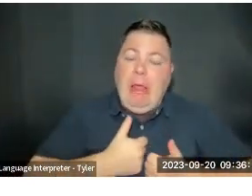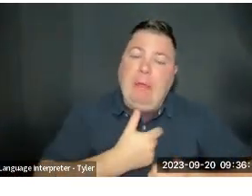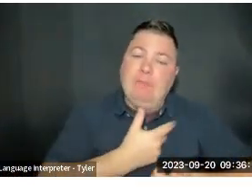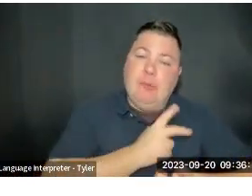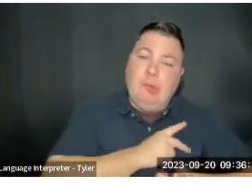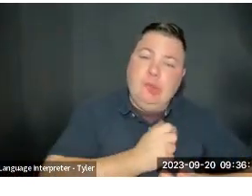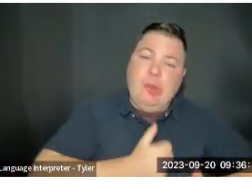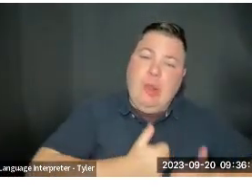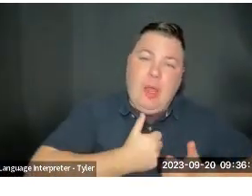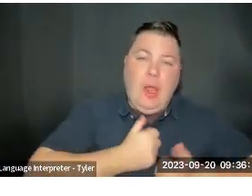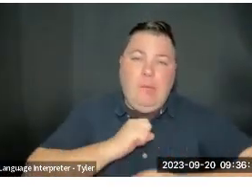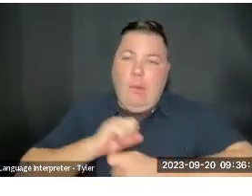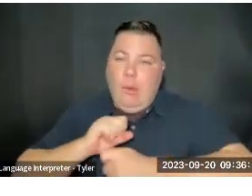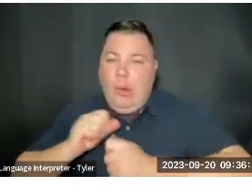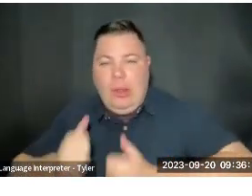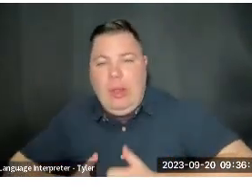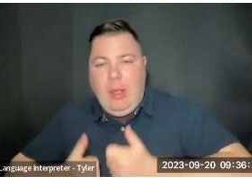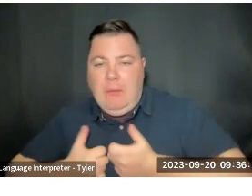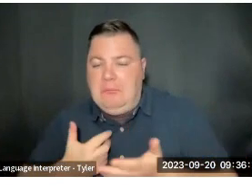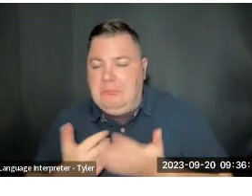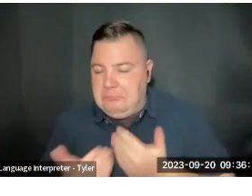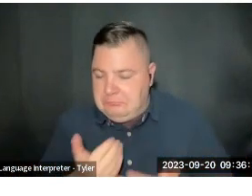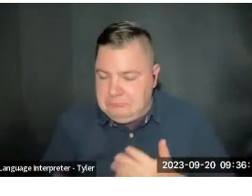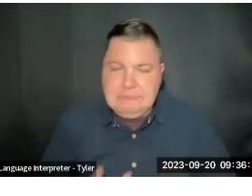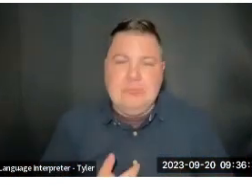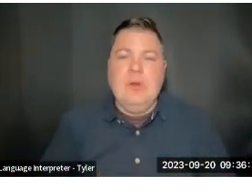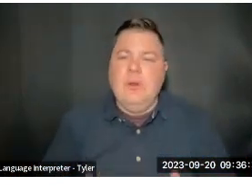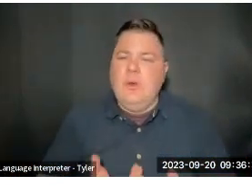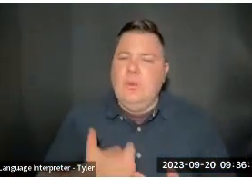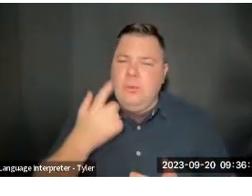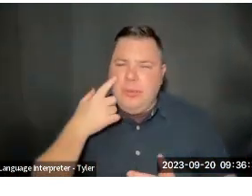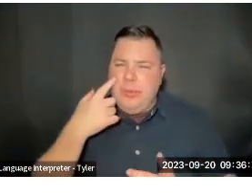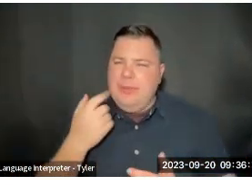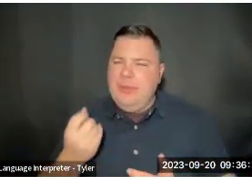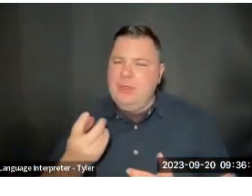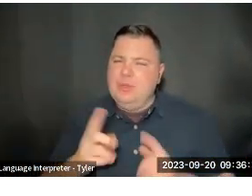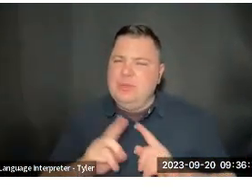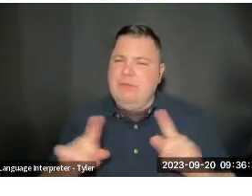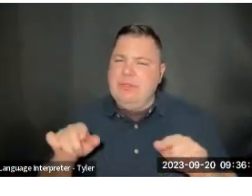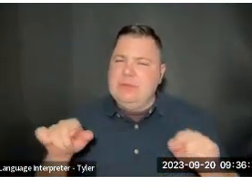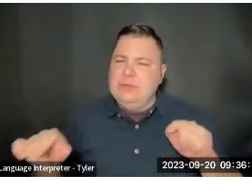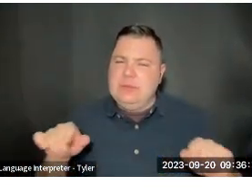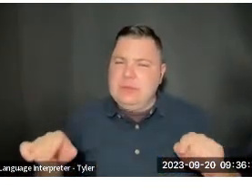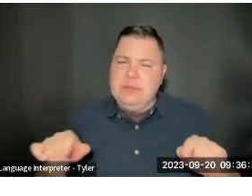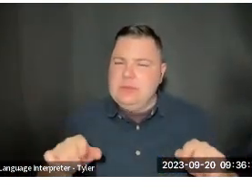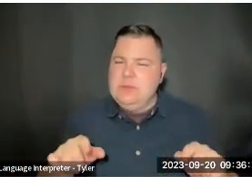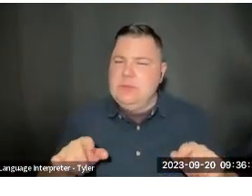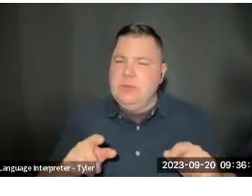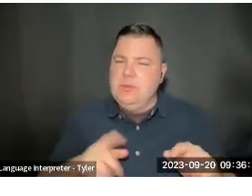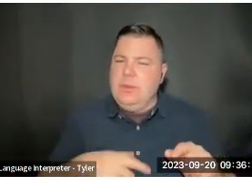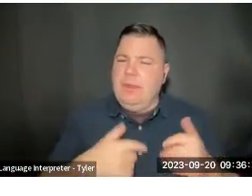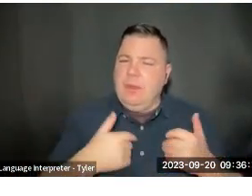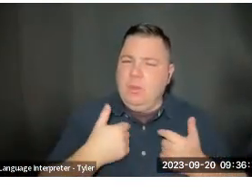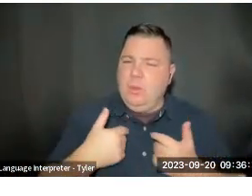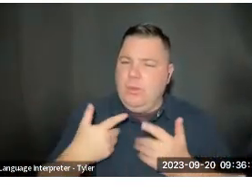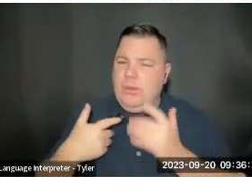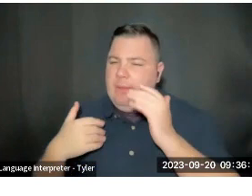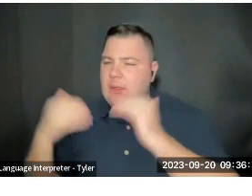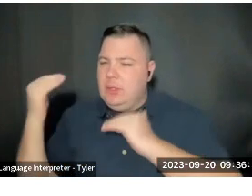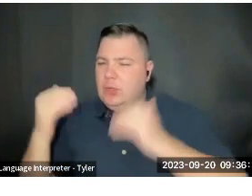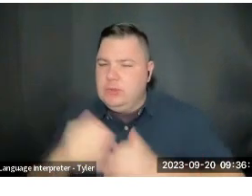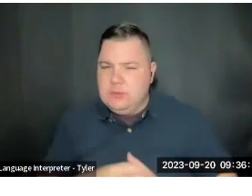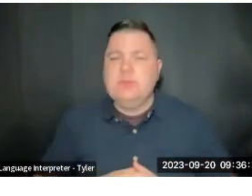lives. So what are the biggest differences between those two programs, would you say? Absolutely. The